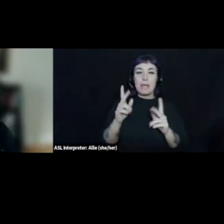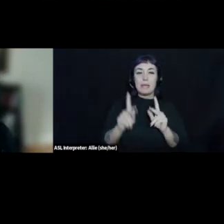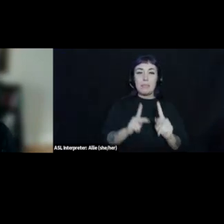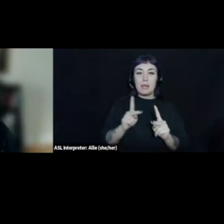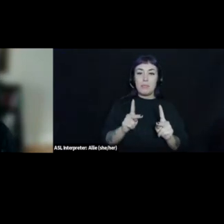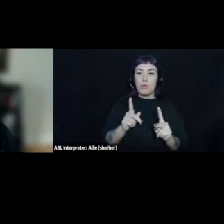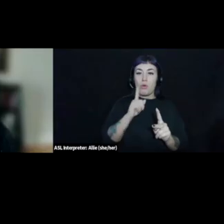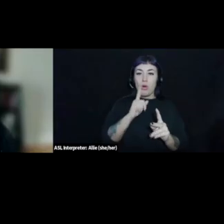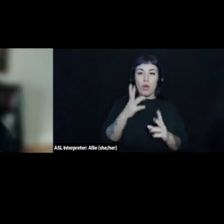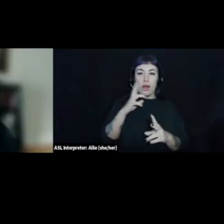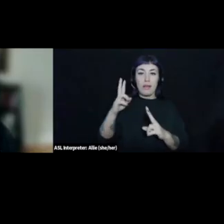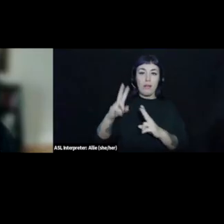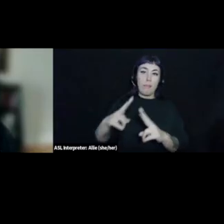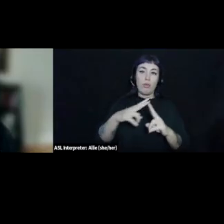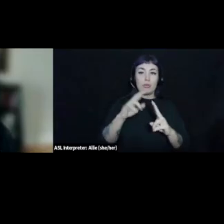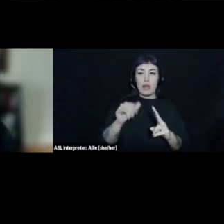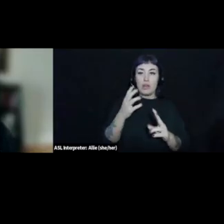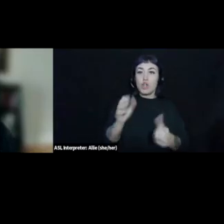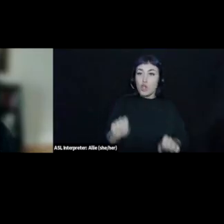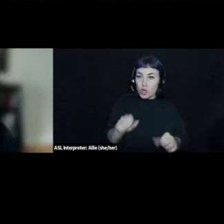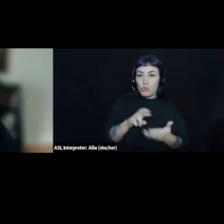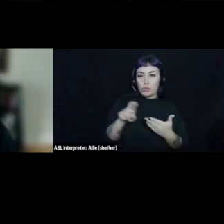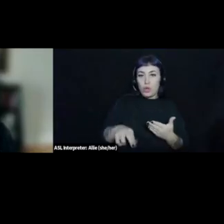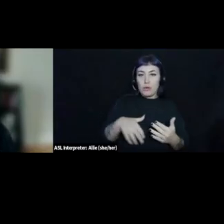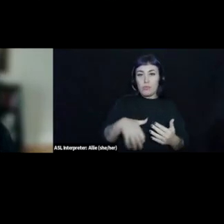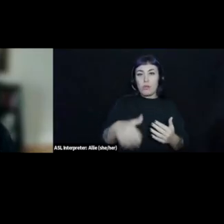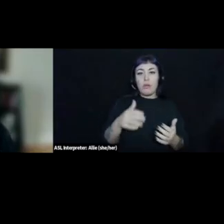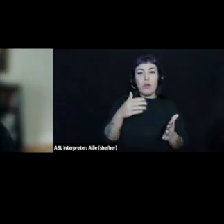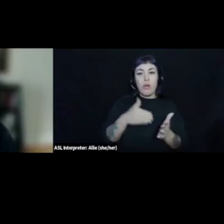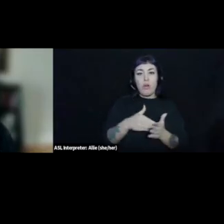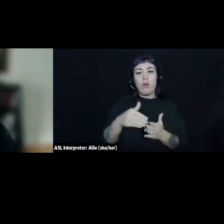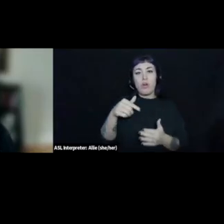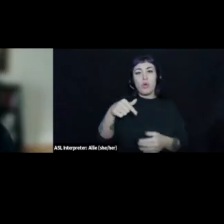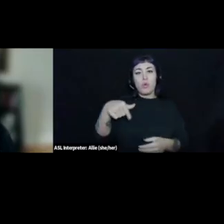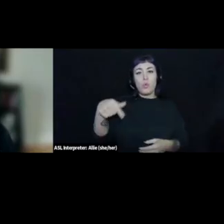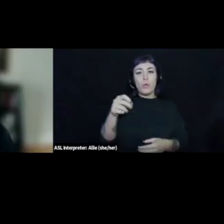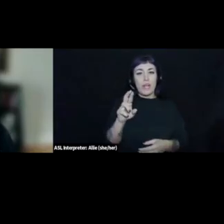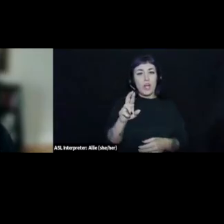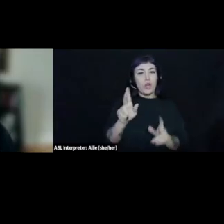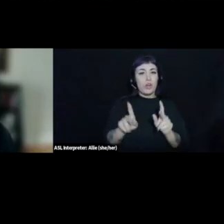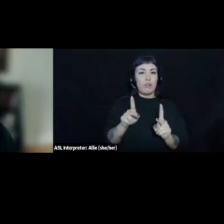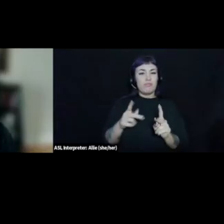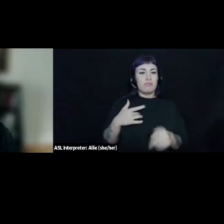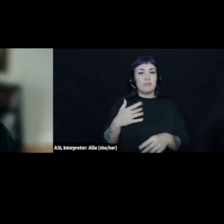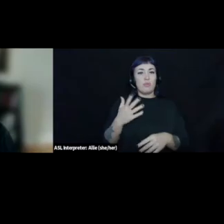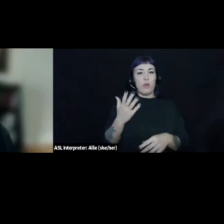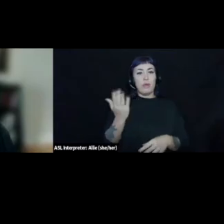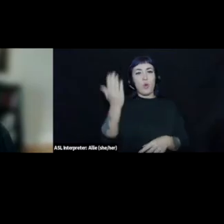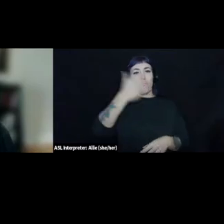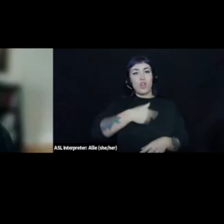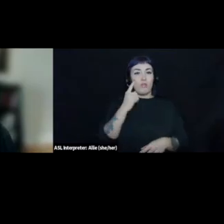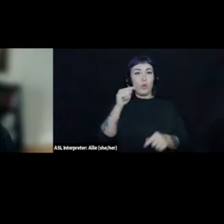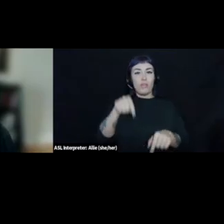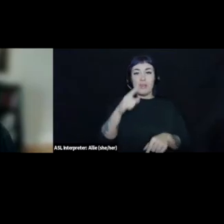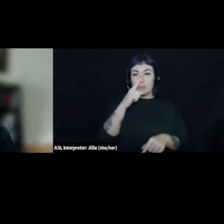in couplings that could result in pregnancy. And a lot of times queer folks in particular are overlooked in this because